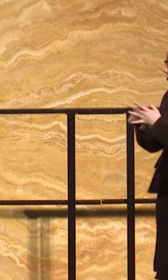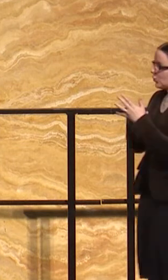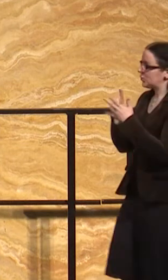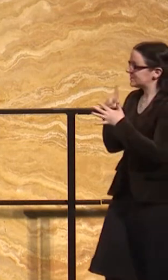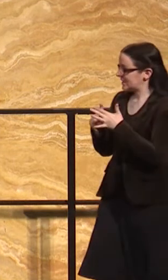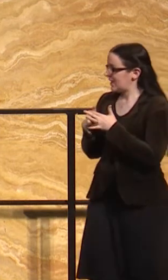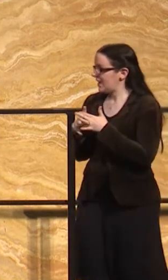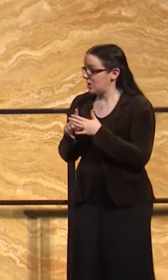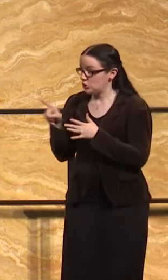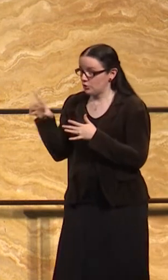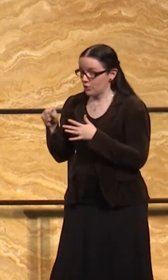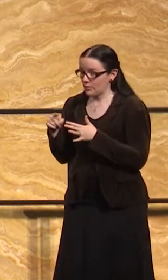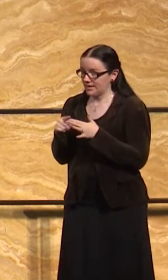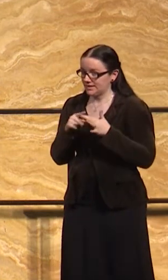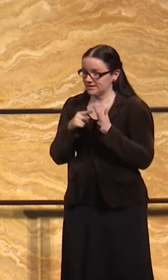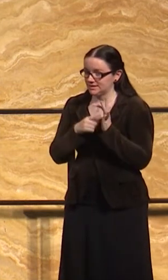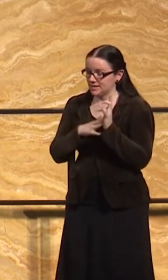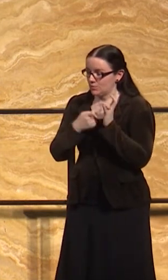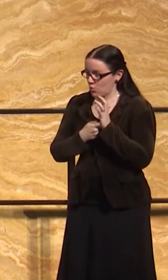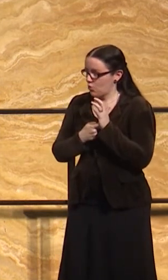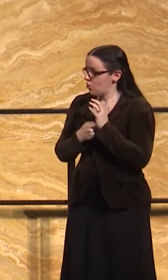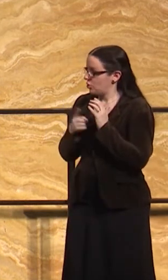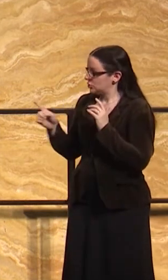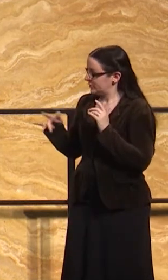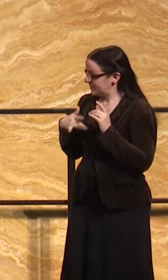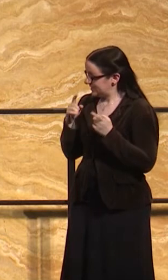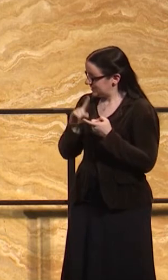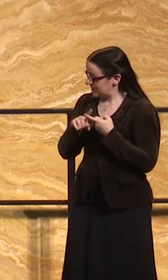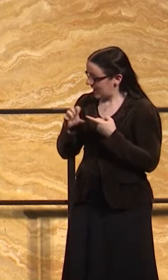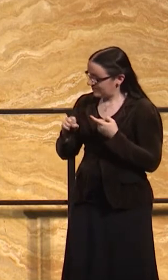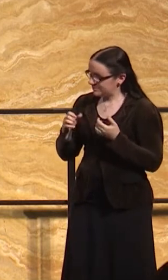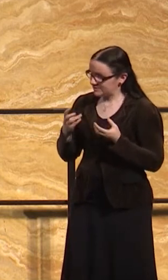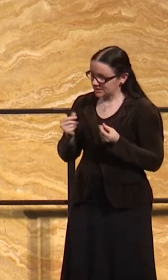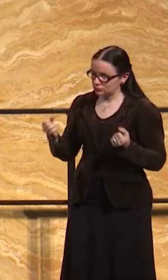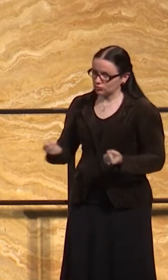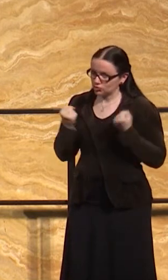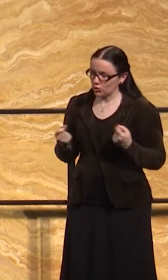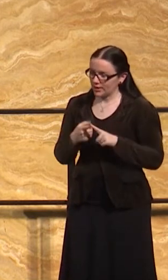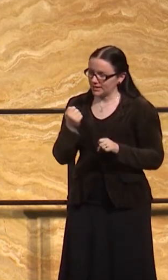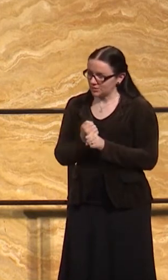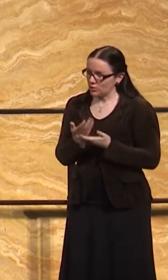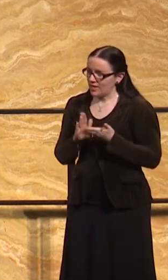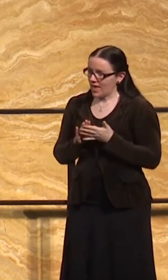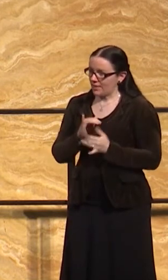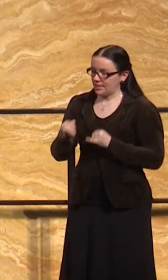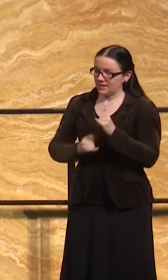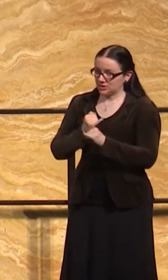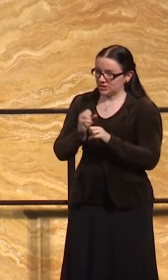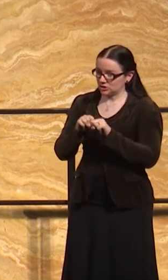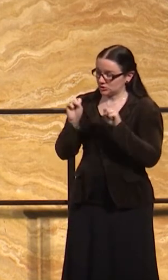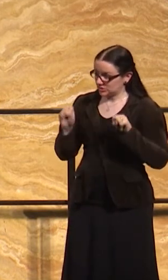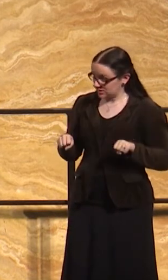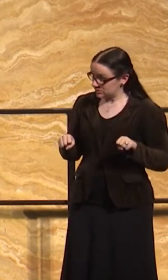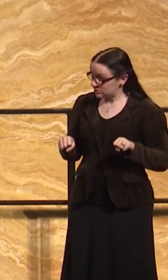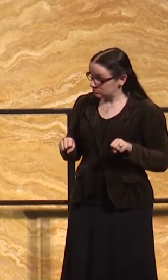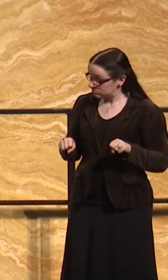from that country, wouldn't you say that there are still some pretty strong examples of how the international system does function and